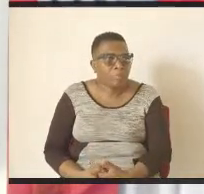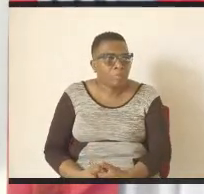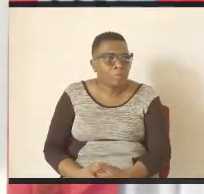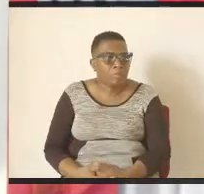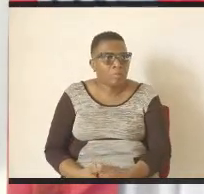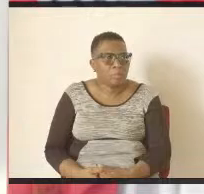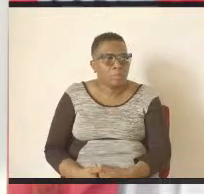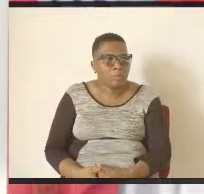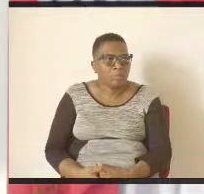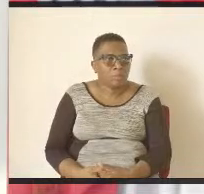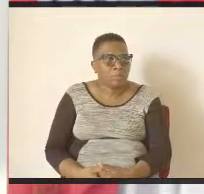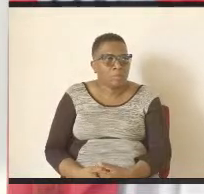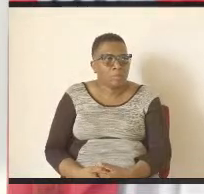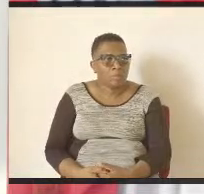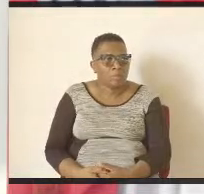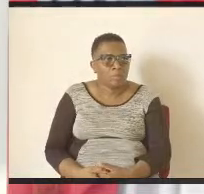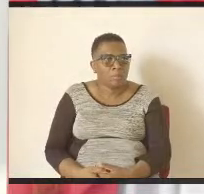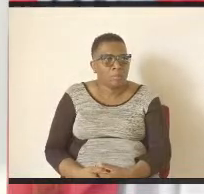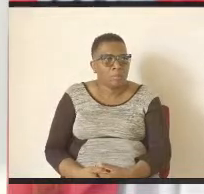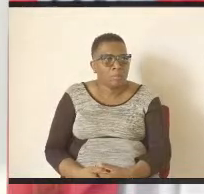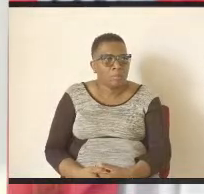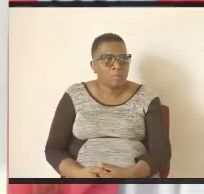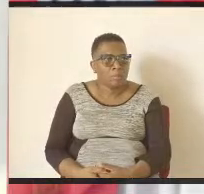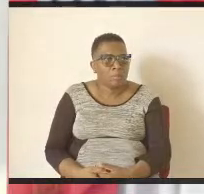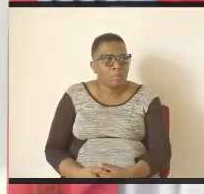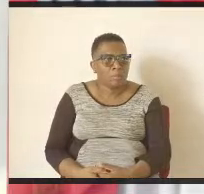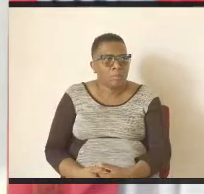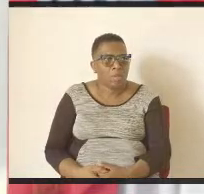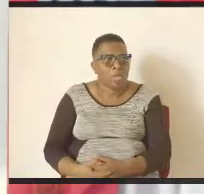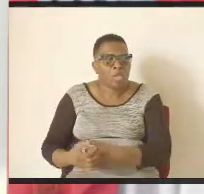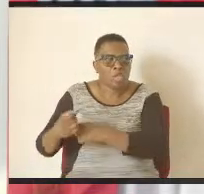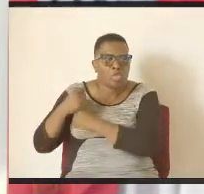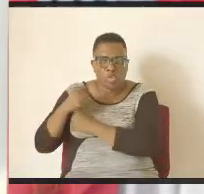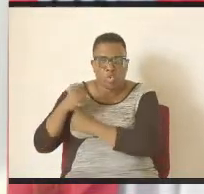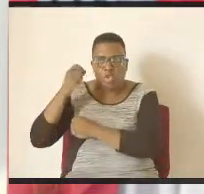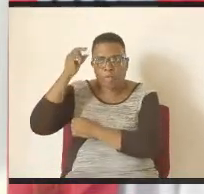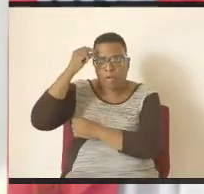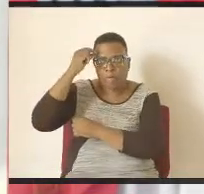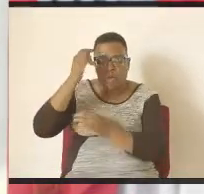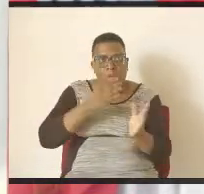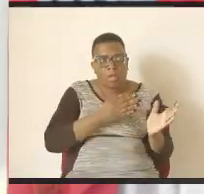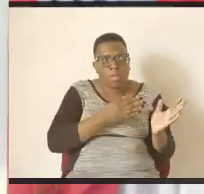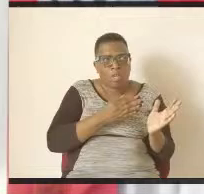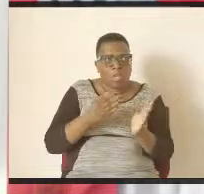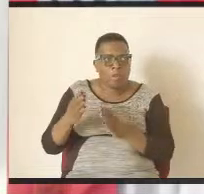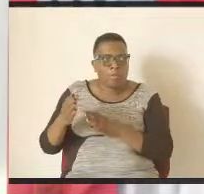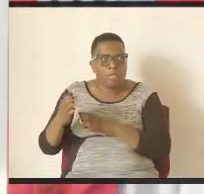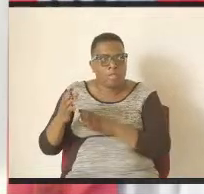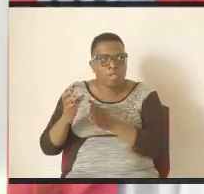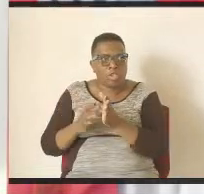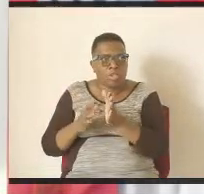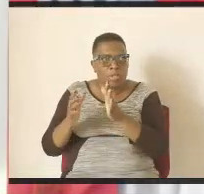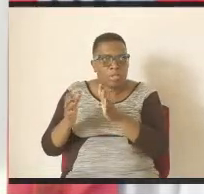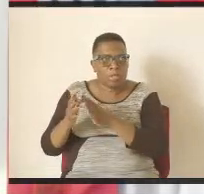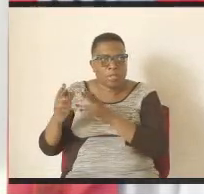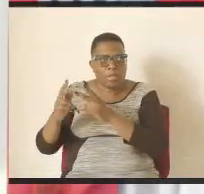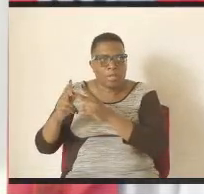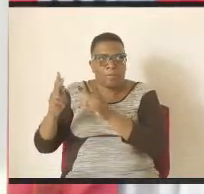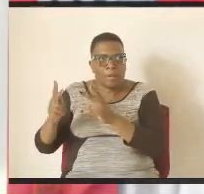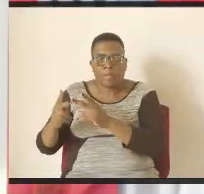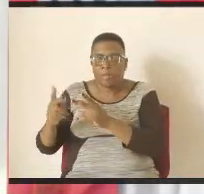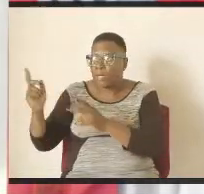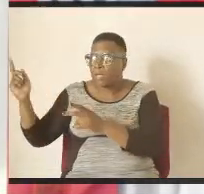27. So 27 verse, the soldiers of the governor took Jesus in the praetorium and gathered the whole